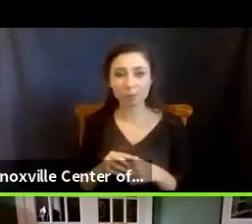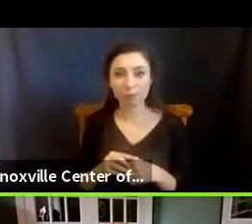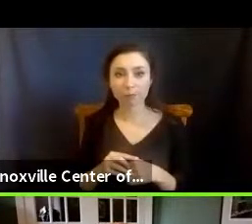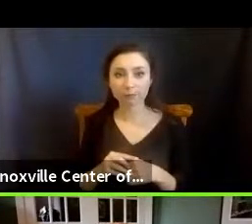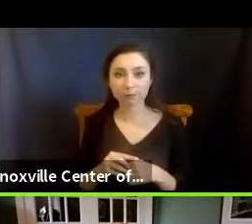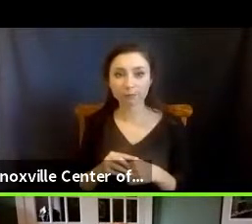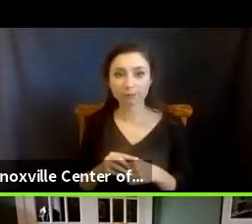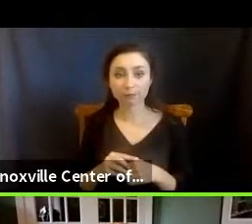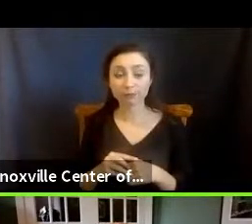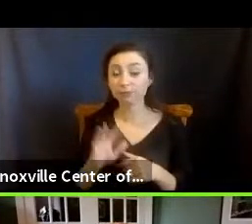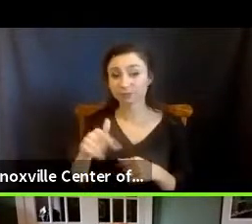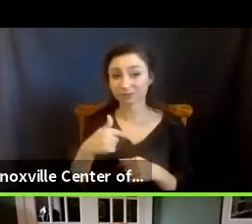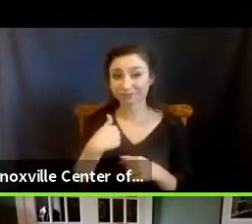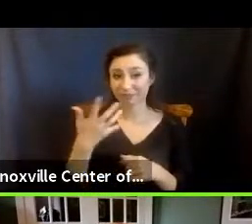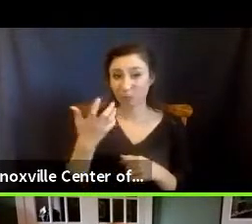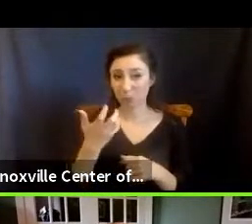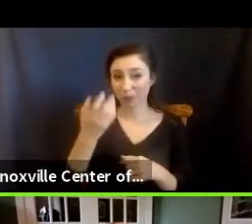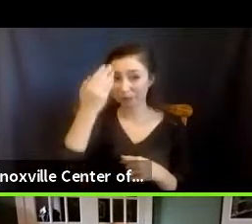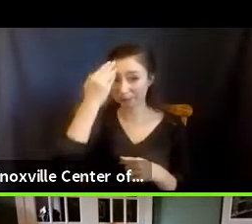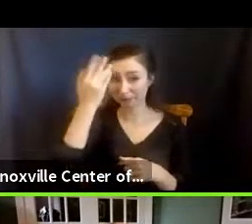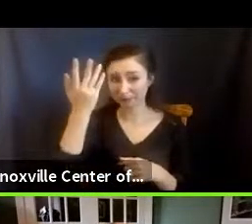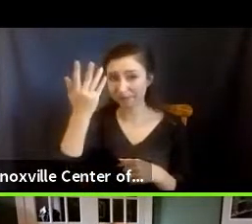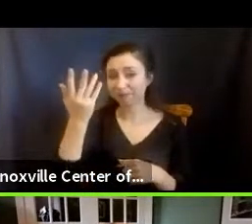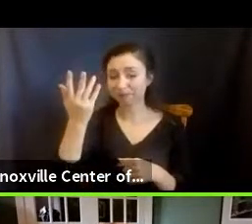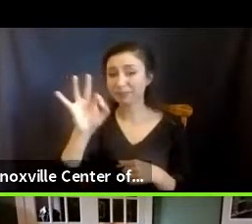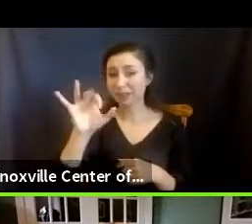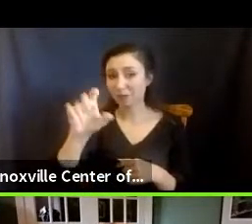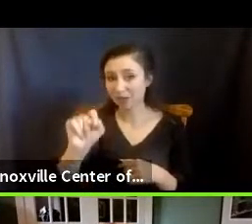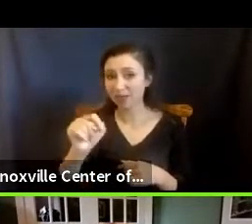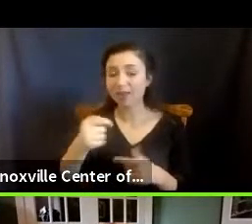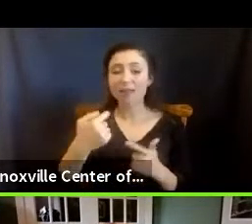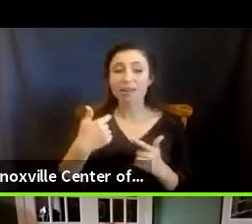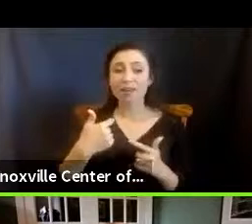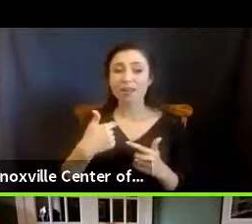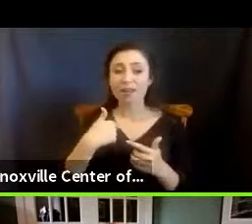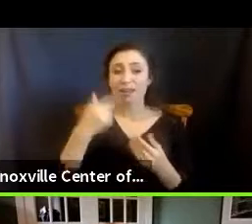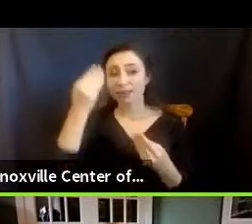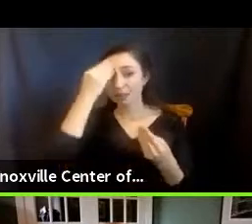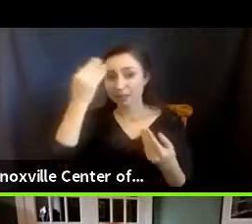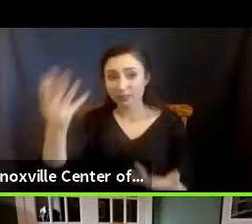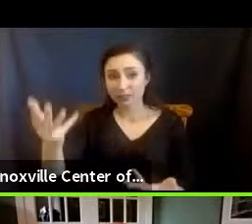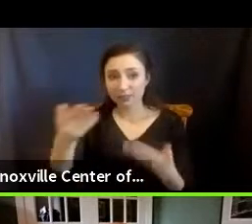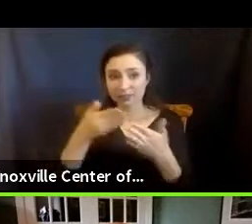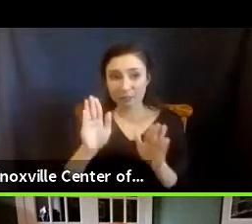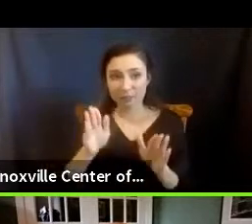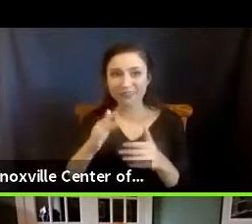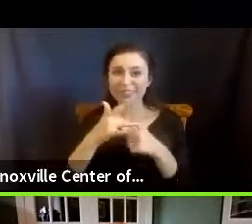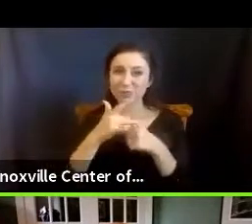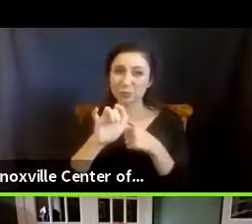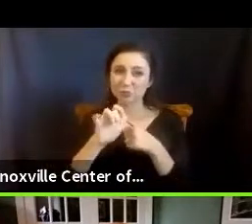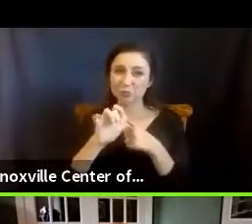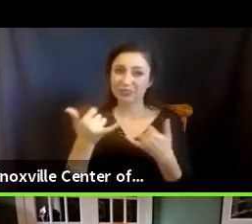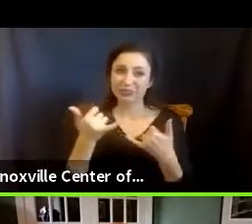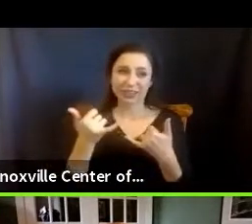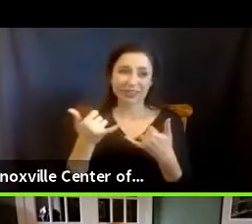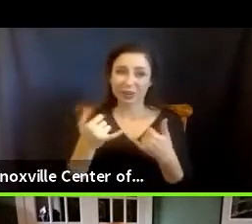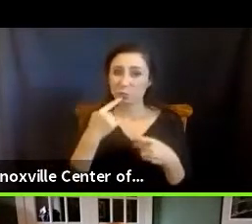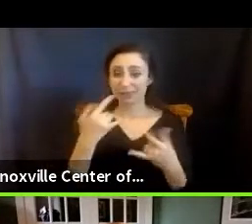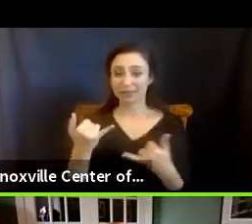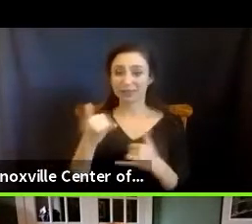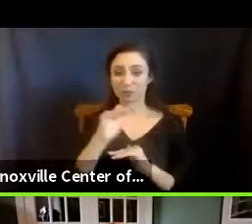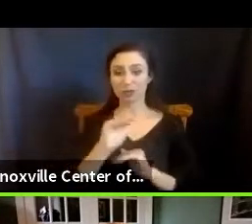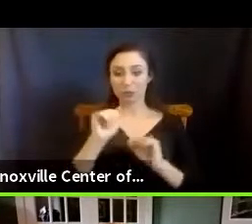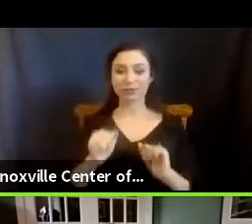Well, I'll just bring up the fact that I think, just to tell the public, I think it's still a little too early at this point for us to say as of tonight that we